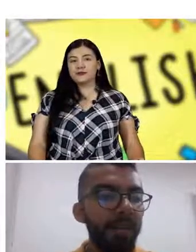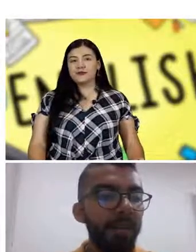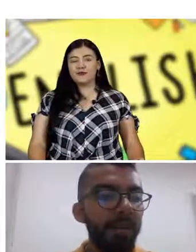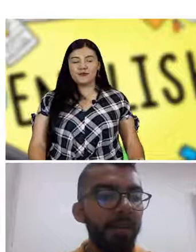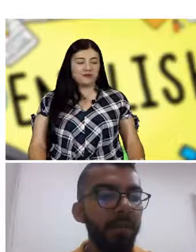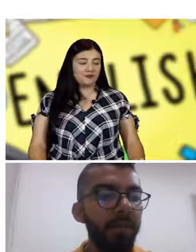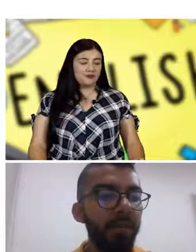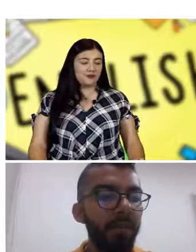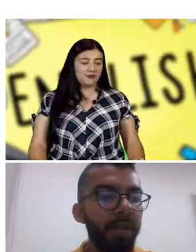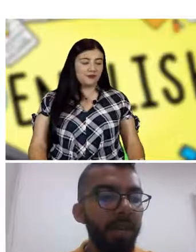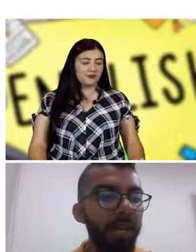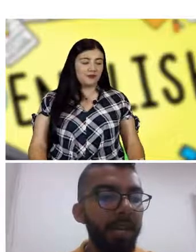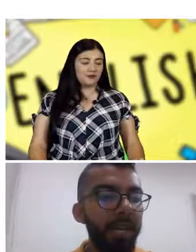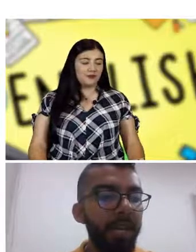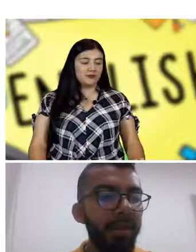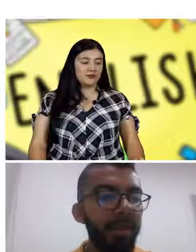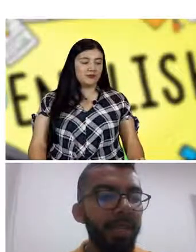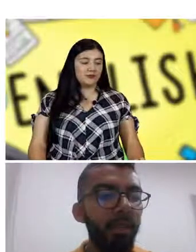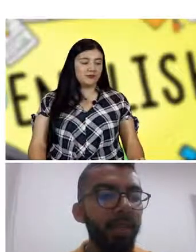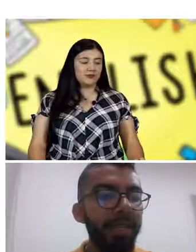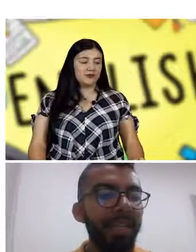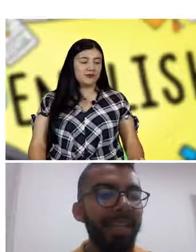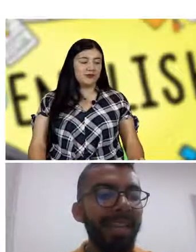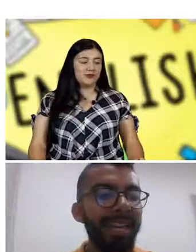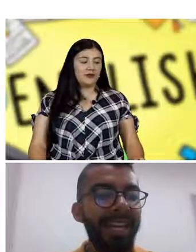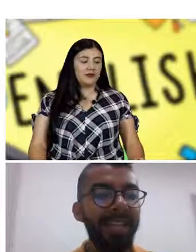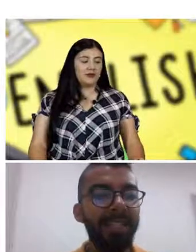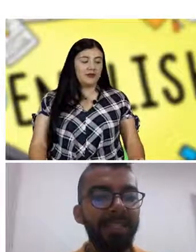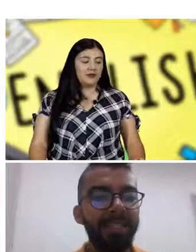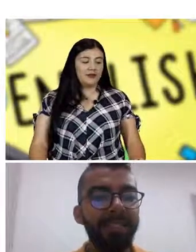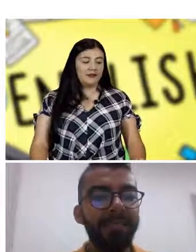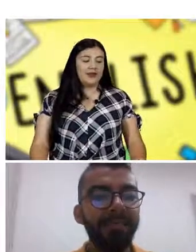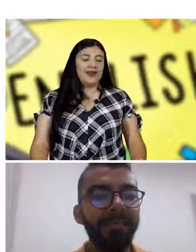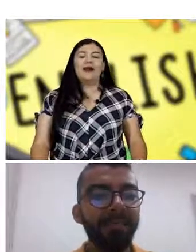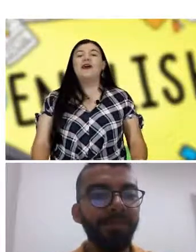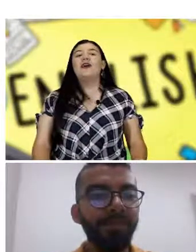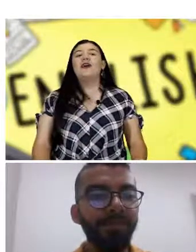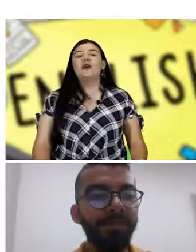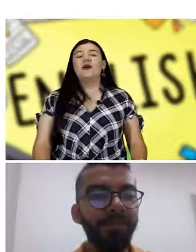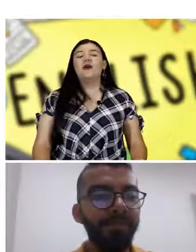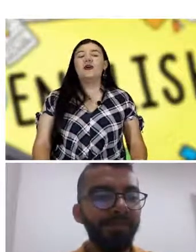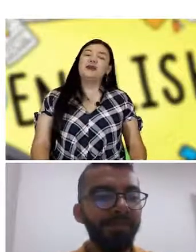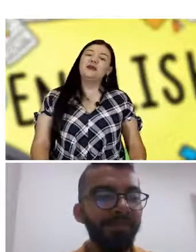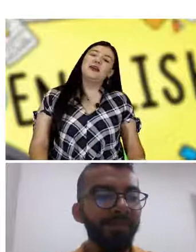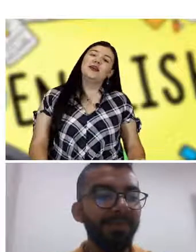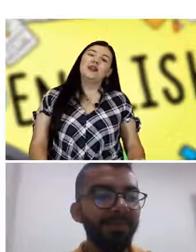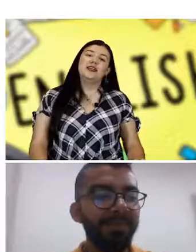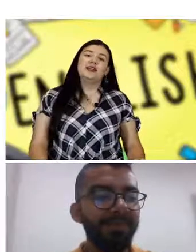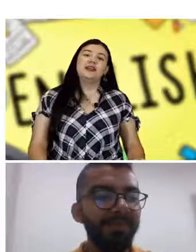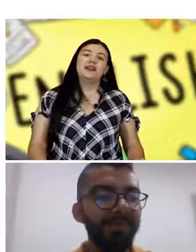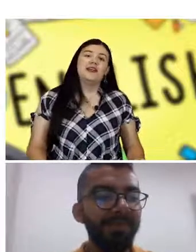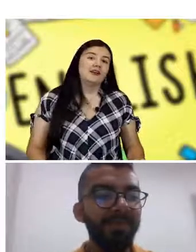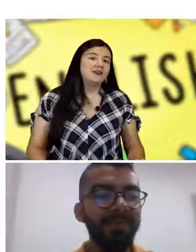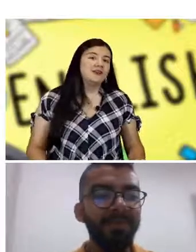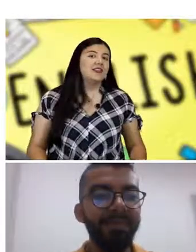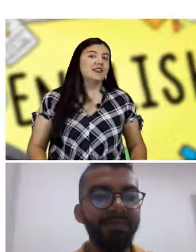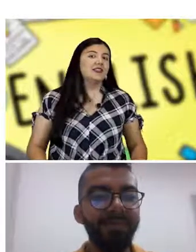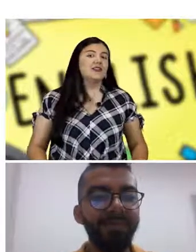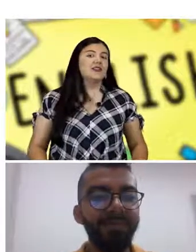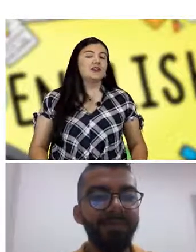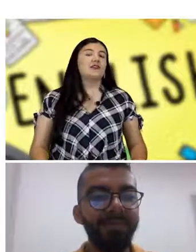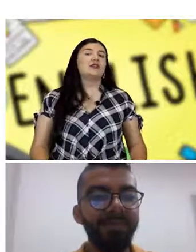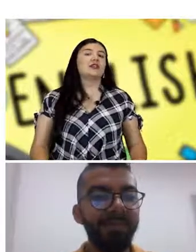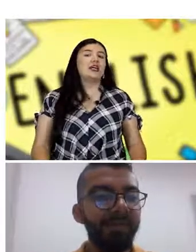have Diego and Emily with leg. Oh,